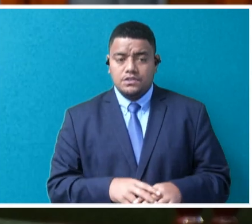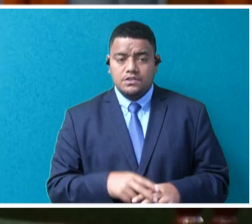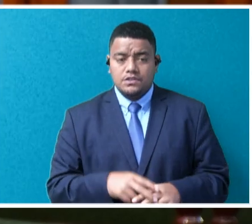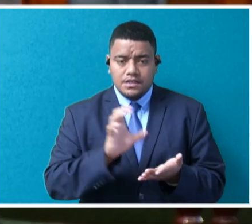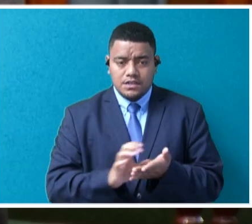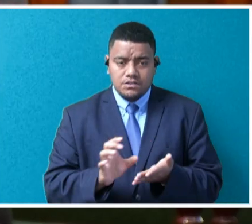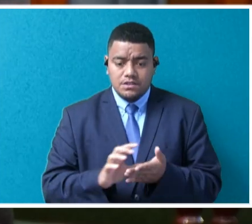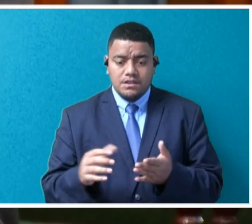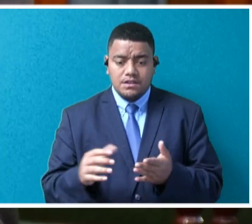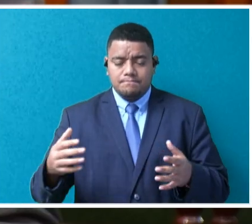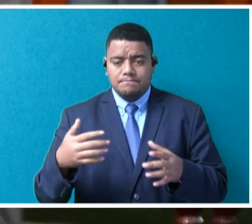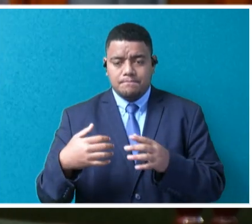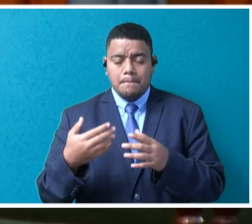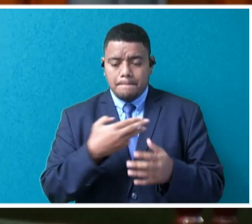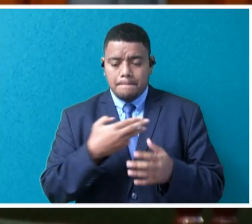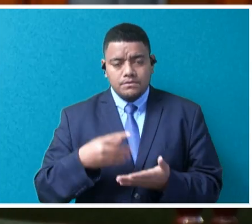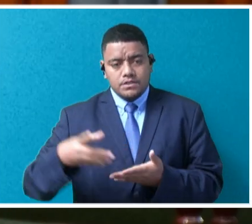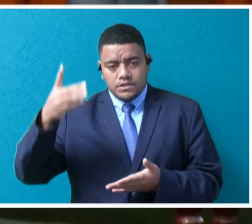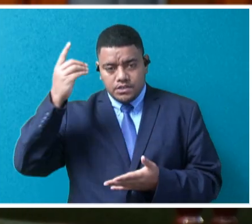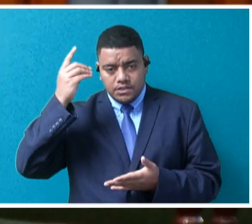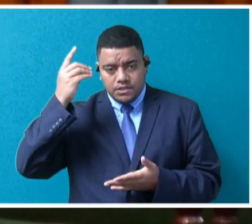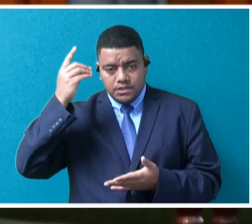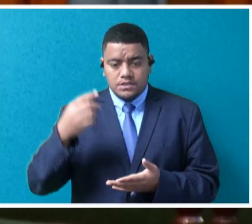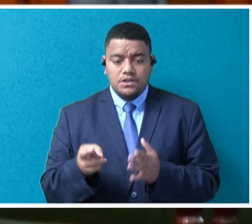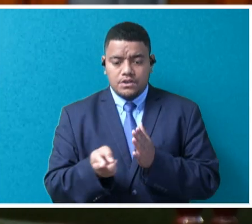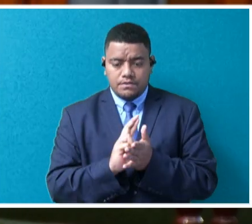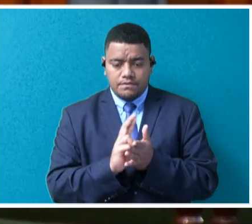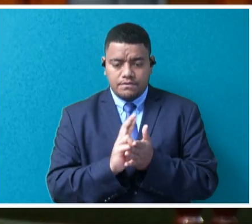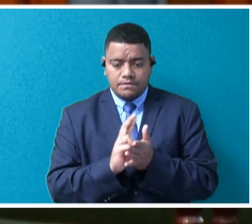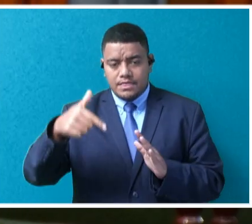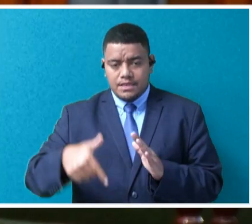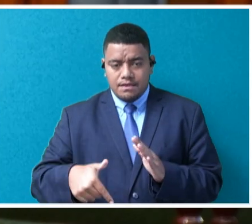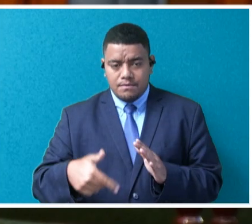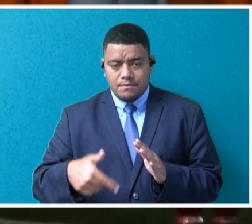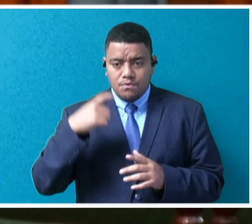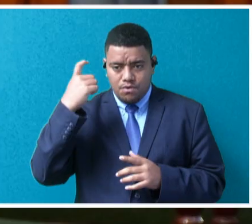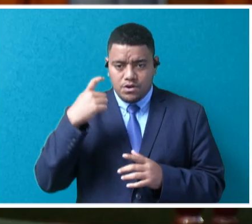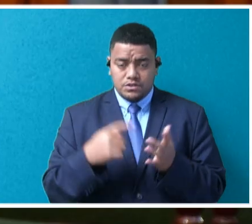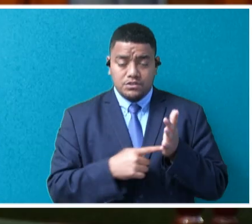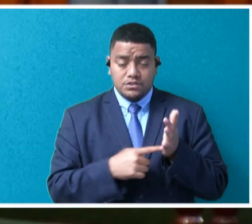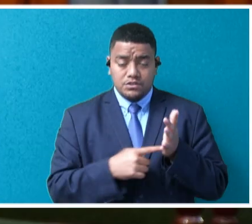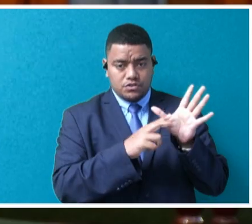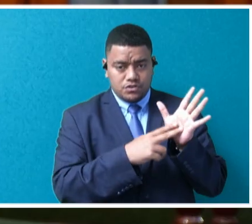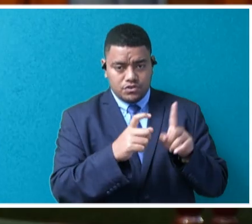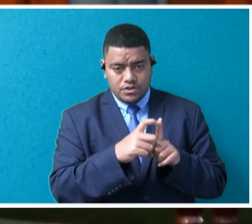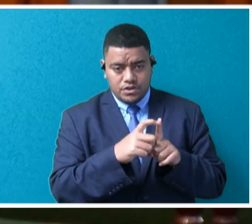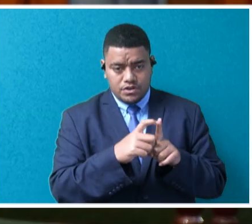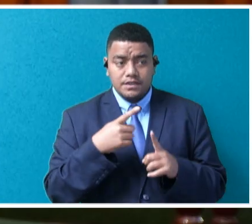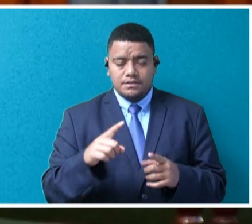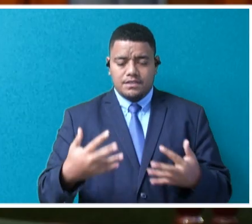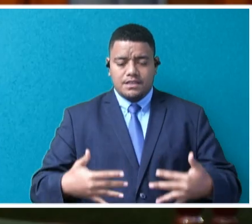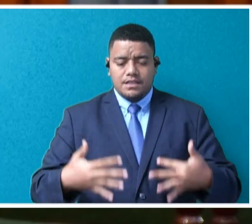counseling arm of the Ministry of Education, revealed deeply and worrying trend. drug-related cases in